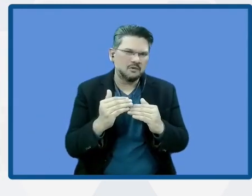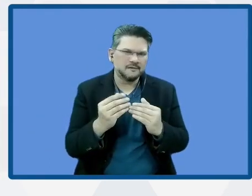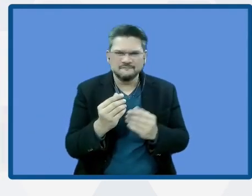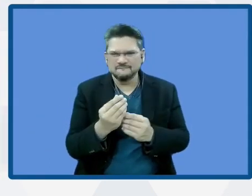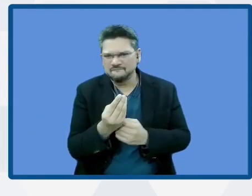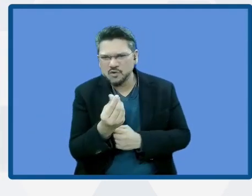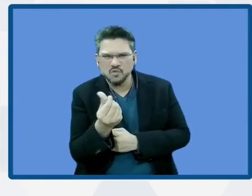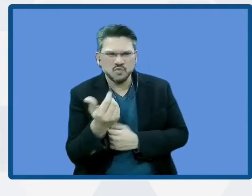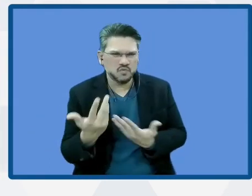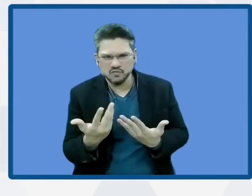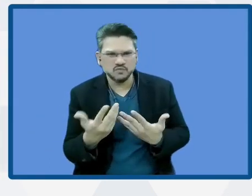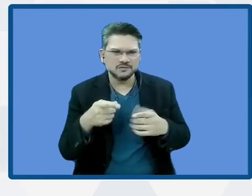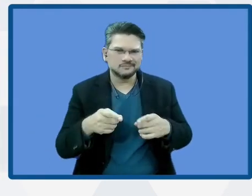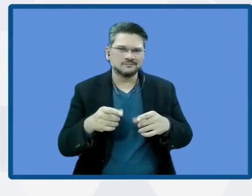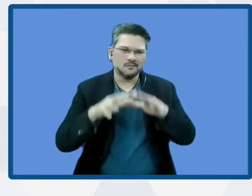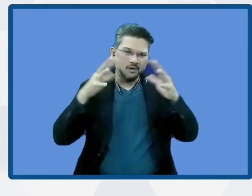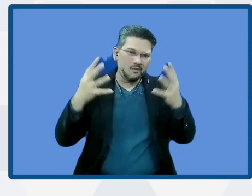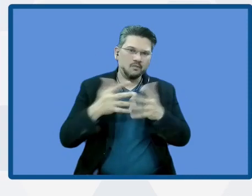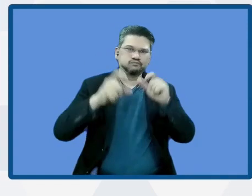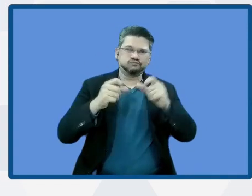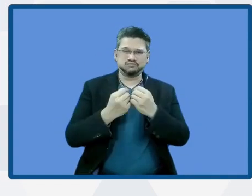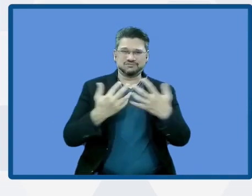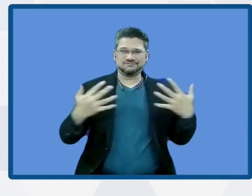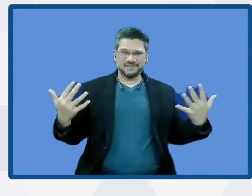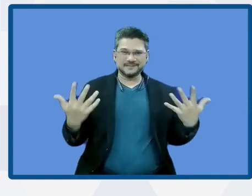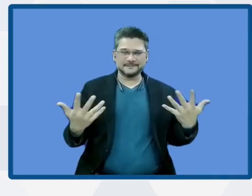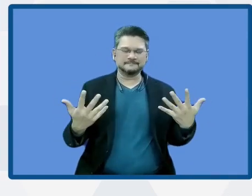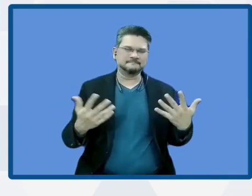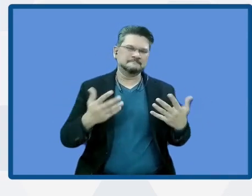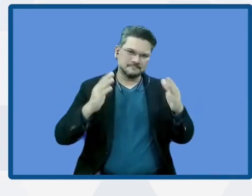global population. I call upon the